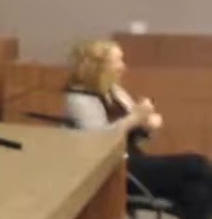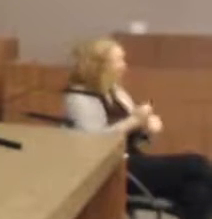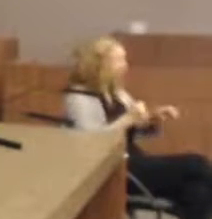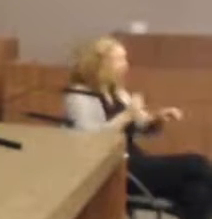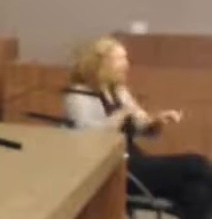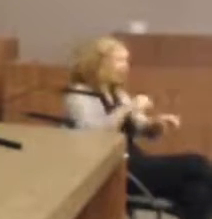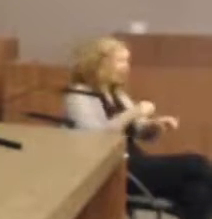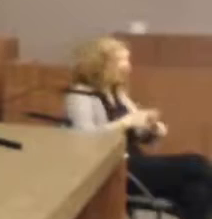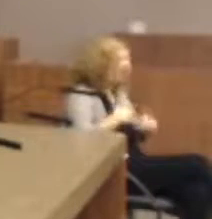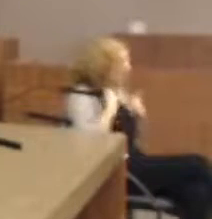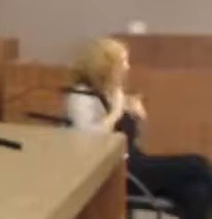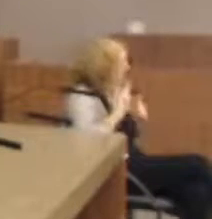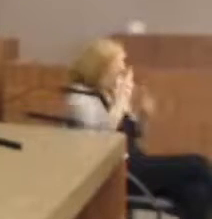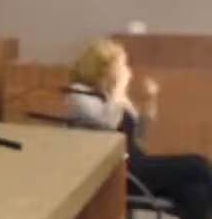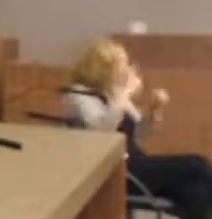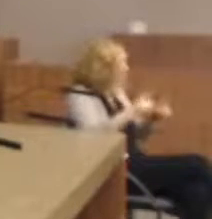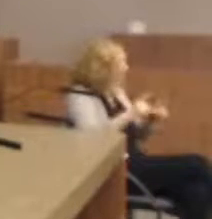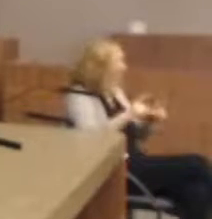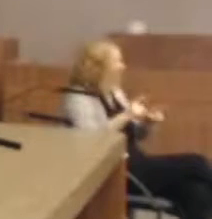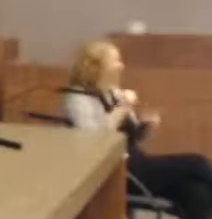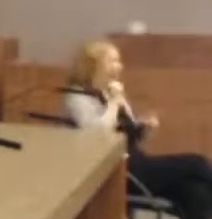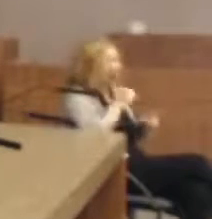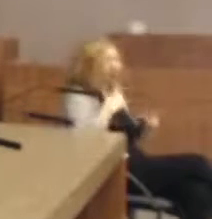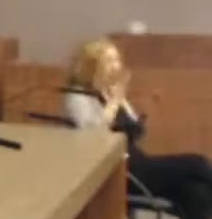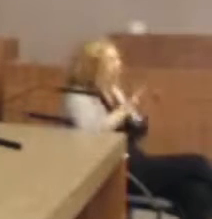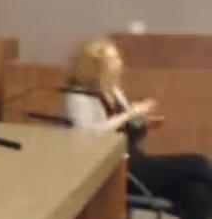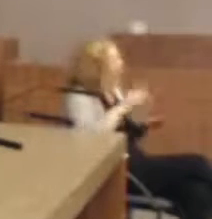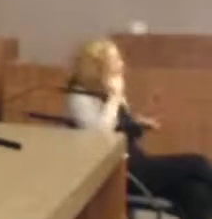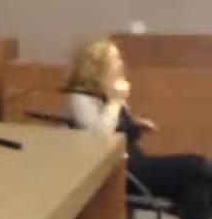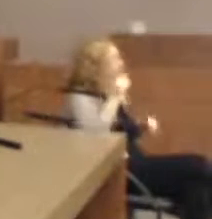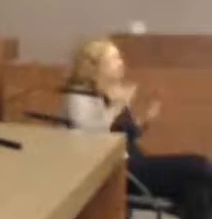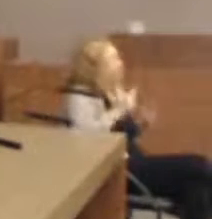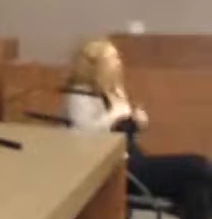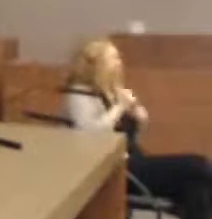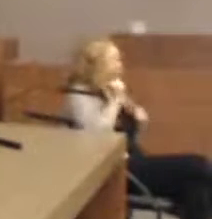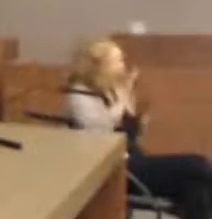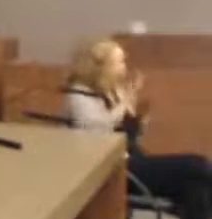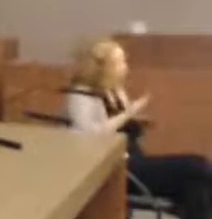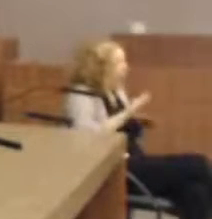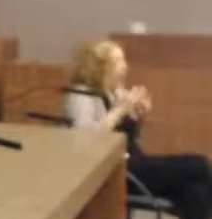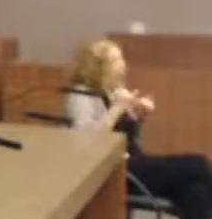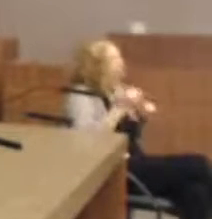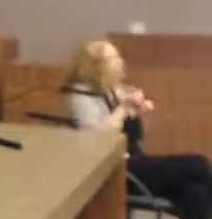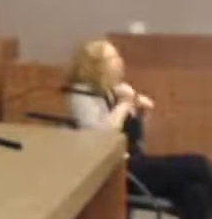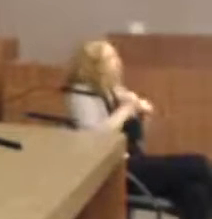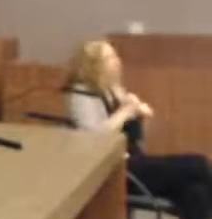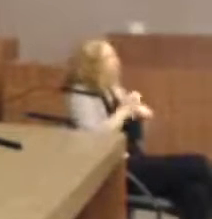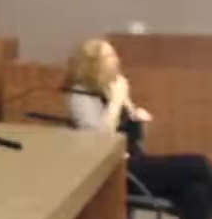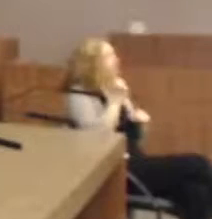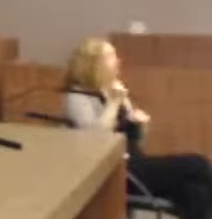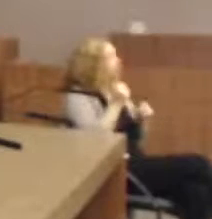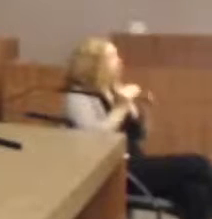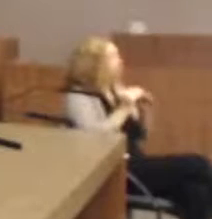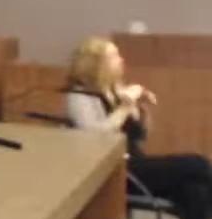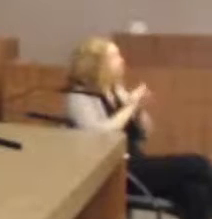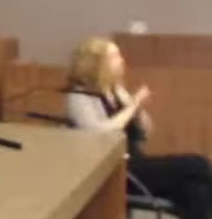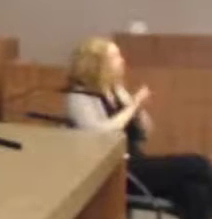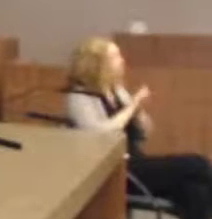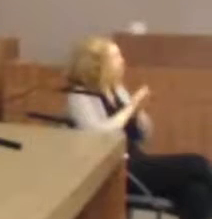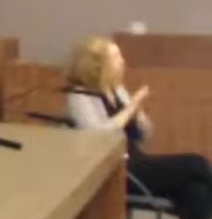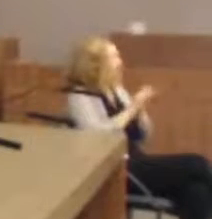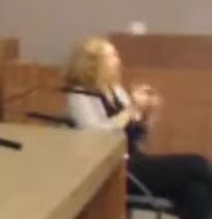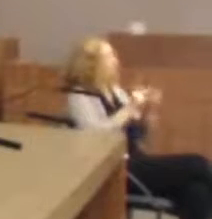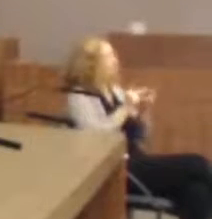life really isn't that great, and you're not going to have a great experience here either. So we're trying to make that better for them, right? A nicer place where you would want to sit